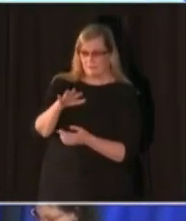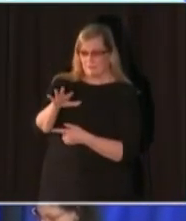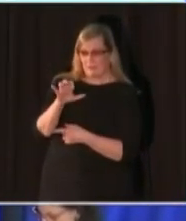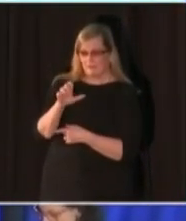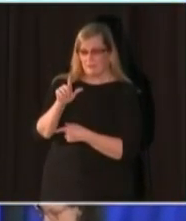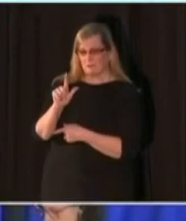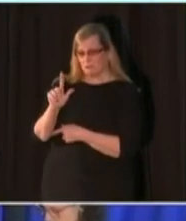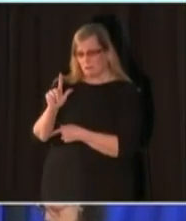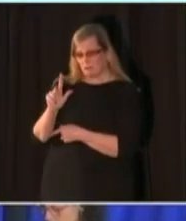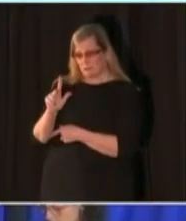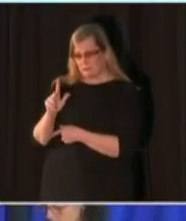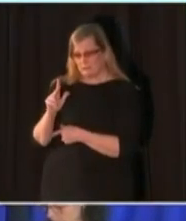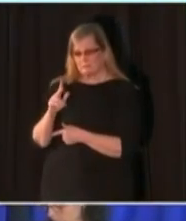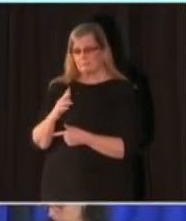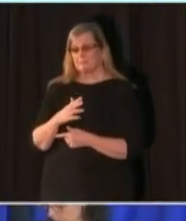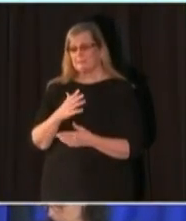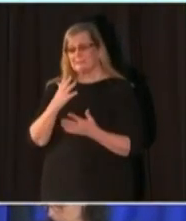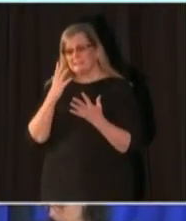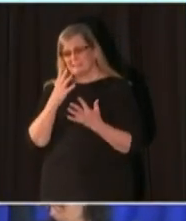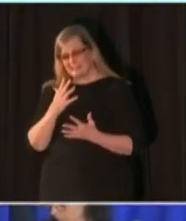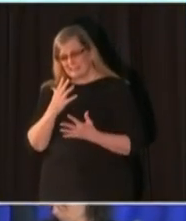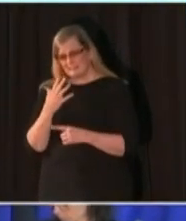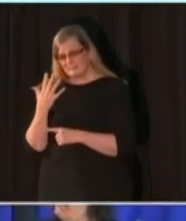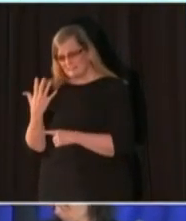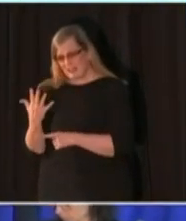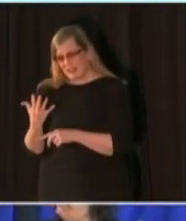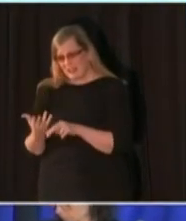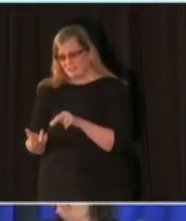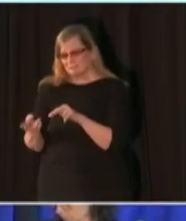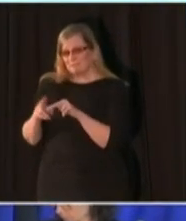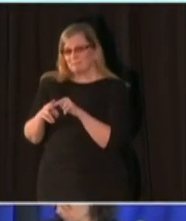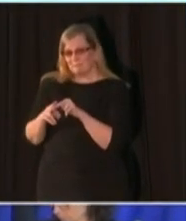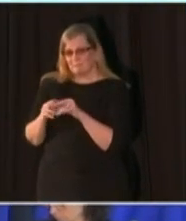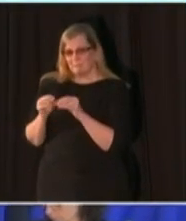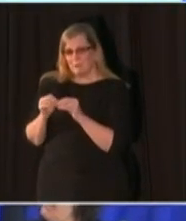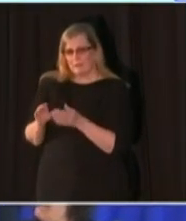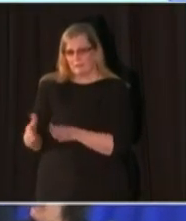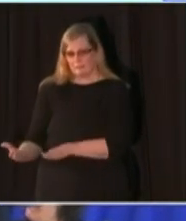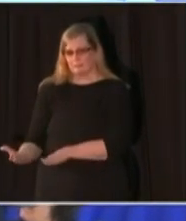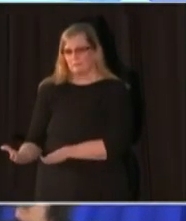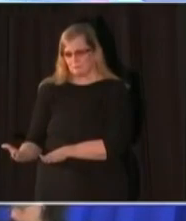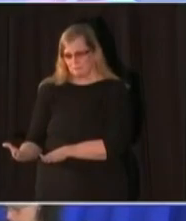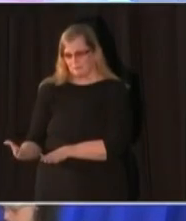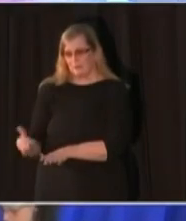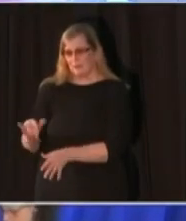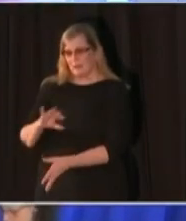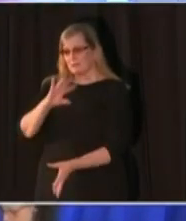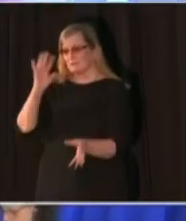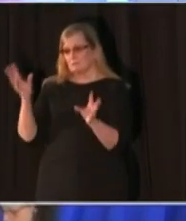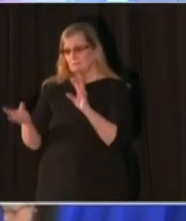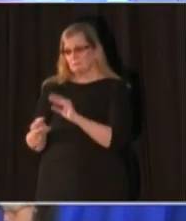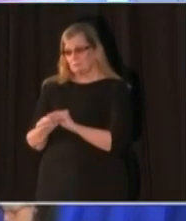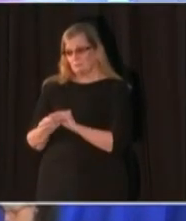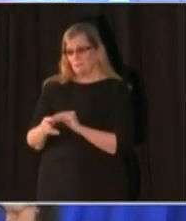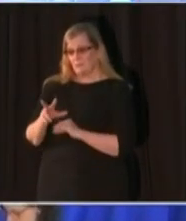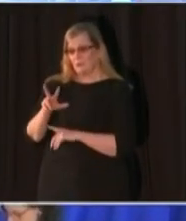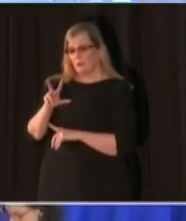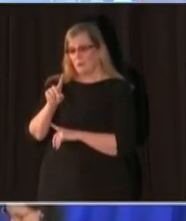5 more deaths, and to date, 31 DC residents have lost their lives due to